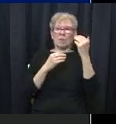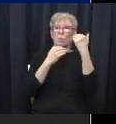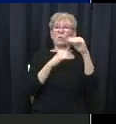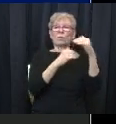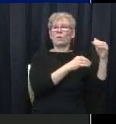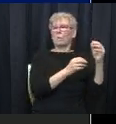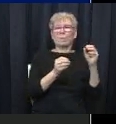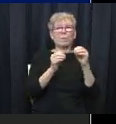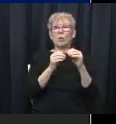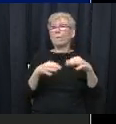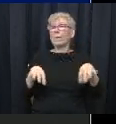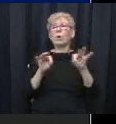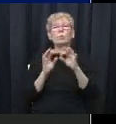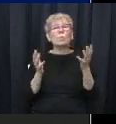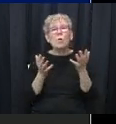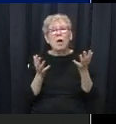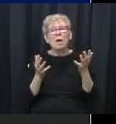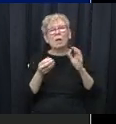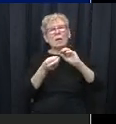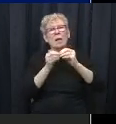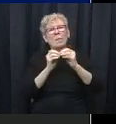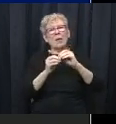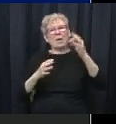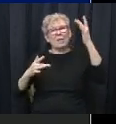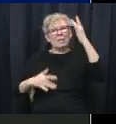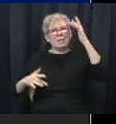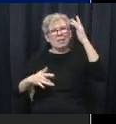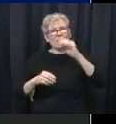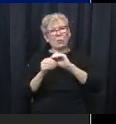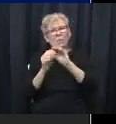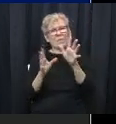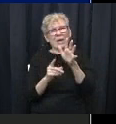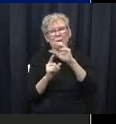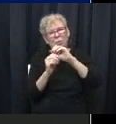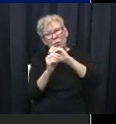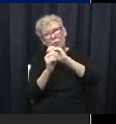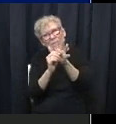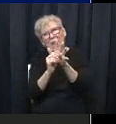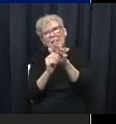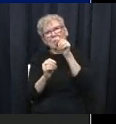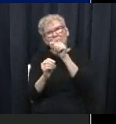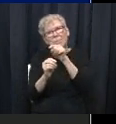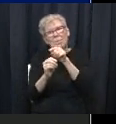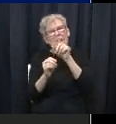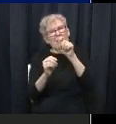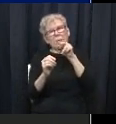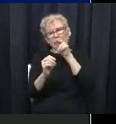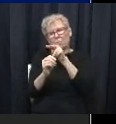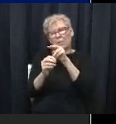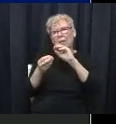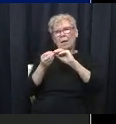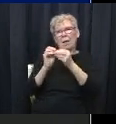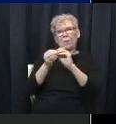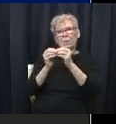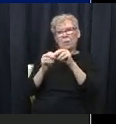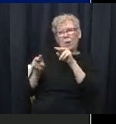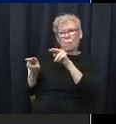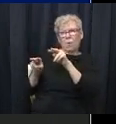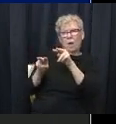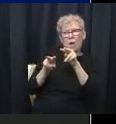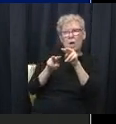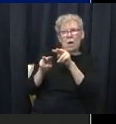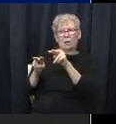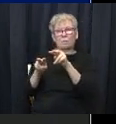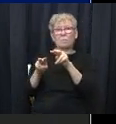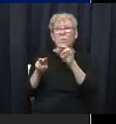for moving counties to a more restrictive level. And a county can be moved to a more restrictive level based on disease